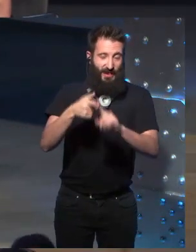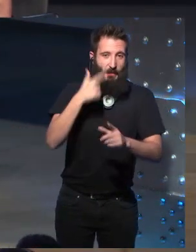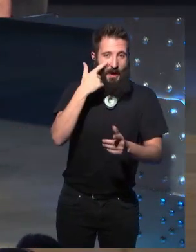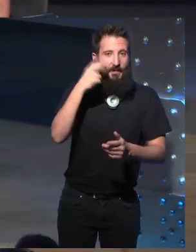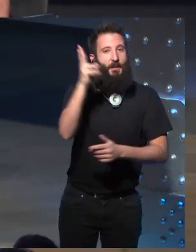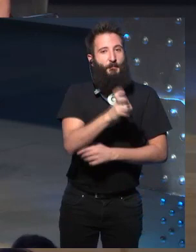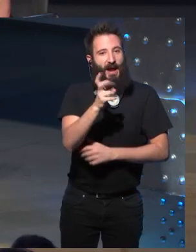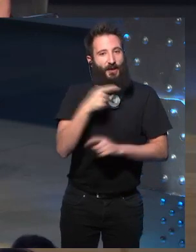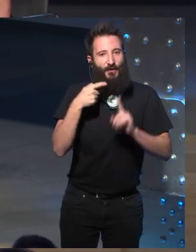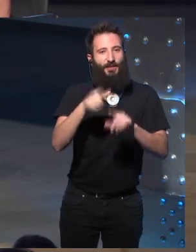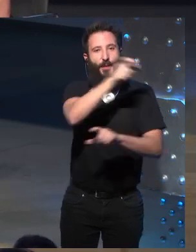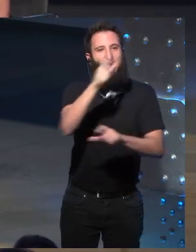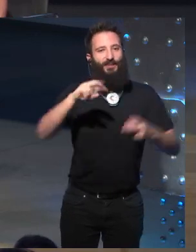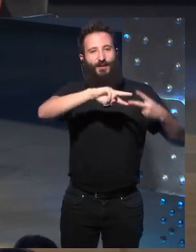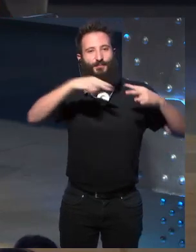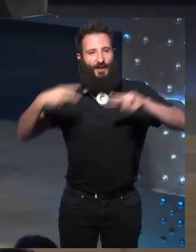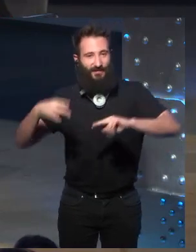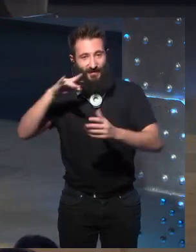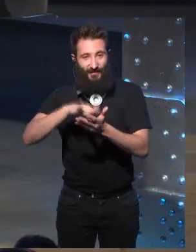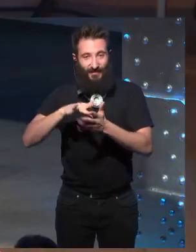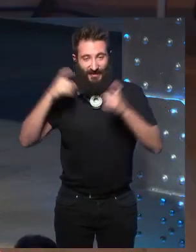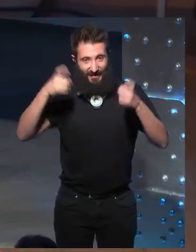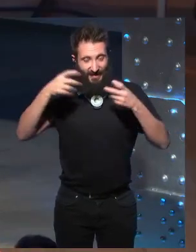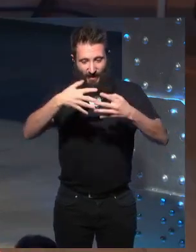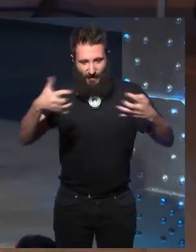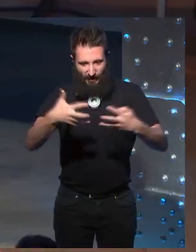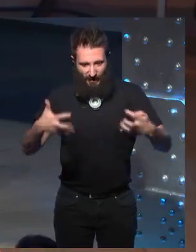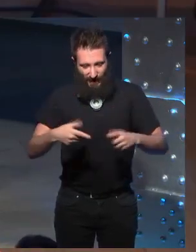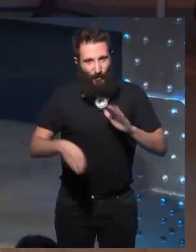relativity, we can do a sort of a marriage and combine the two, perhaps.